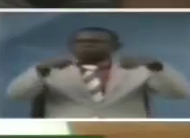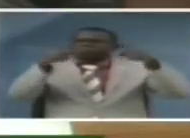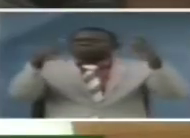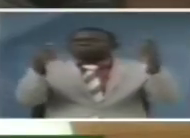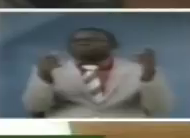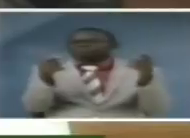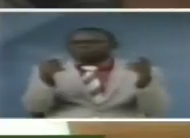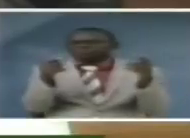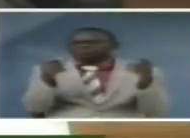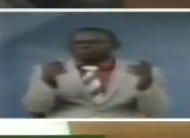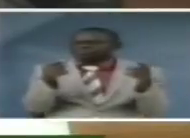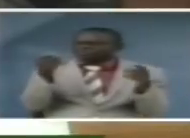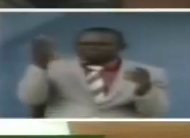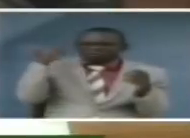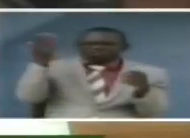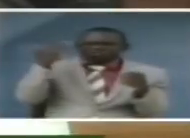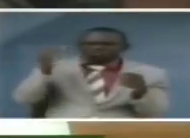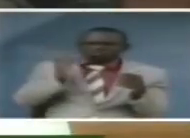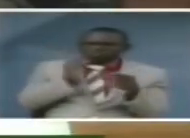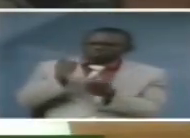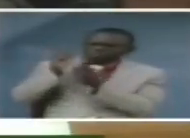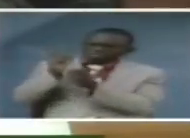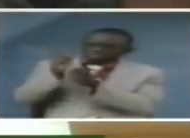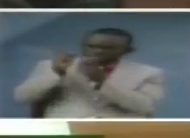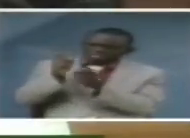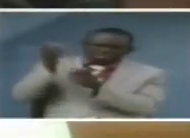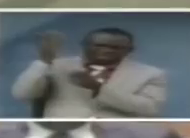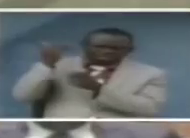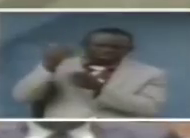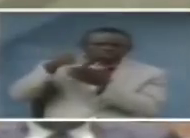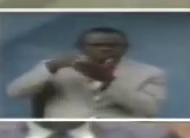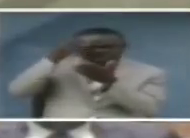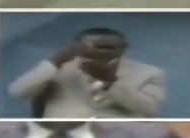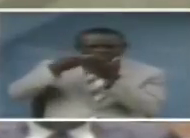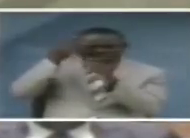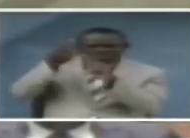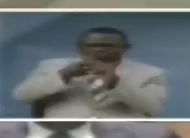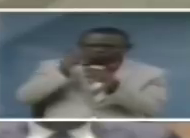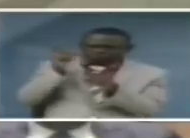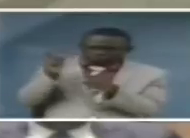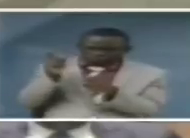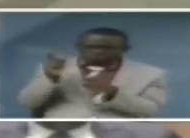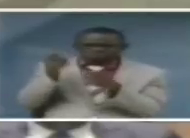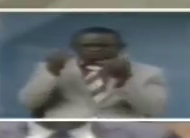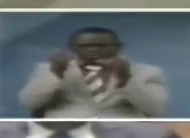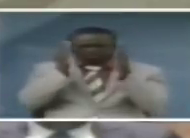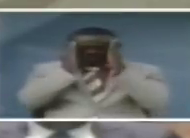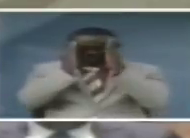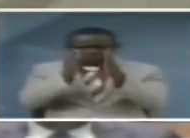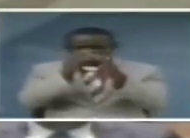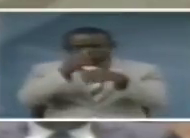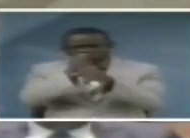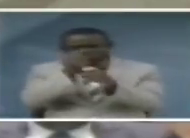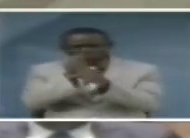be a prosperous middle income. We must learn from our past challenges if we have